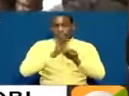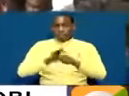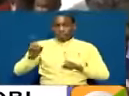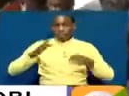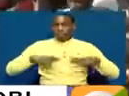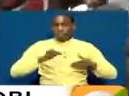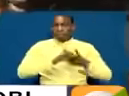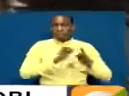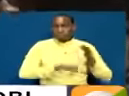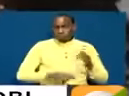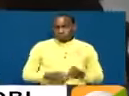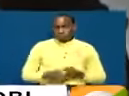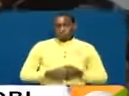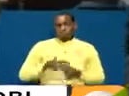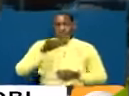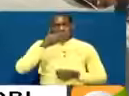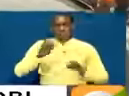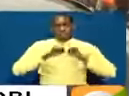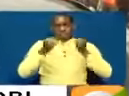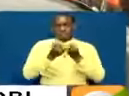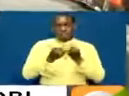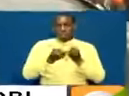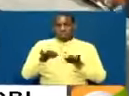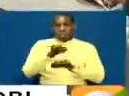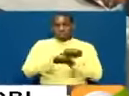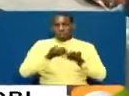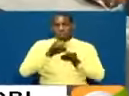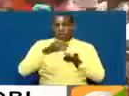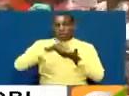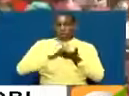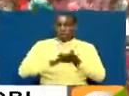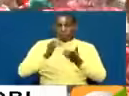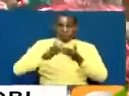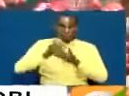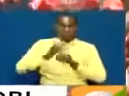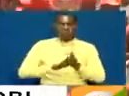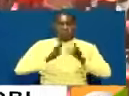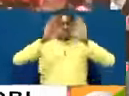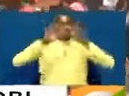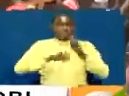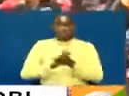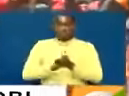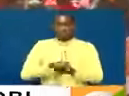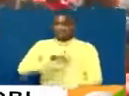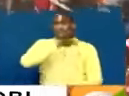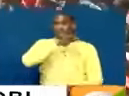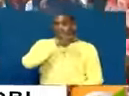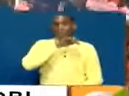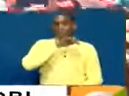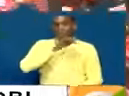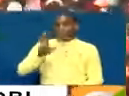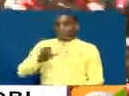Nairobi residents that better socio-economic days lie ahead, provided that the coalition's flag bearer,